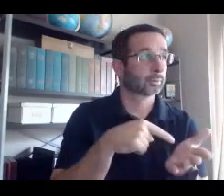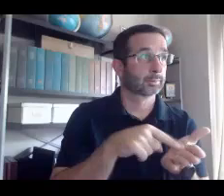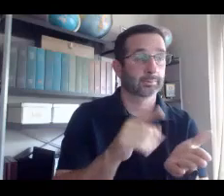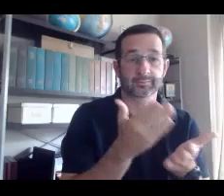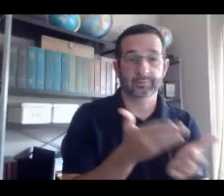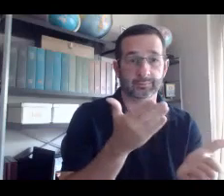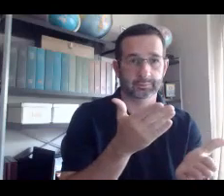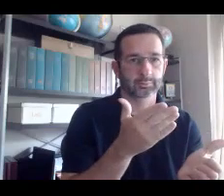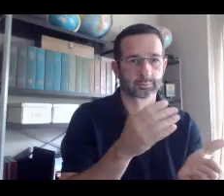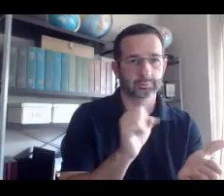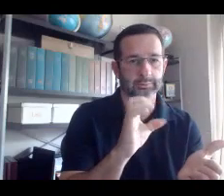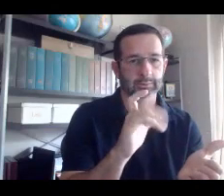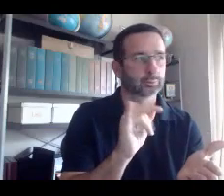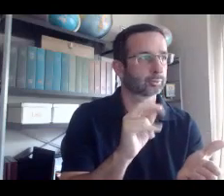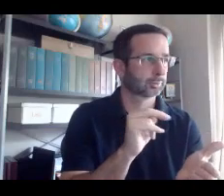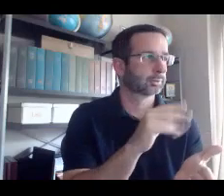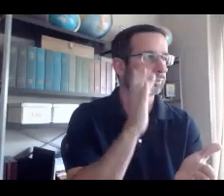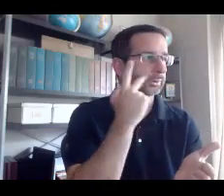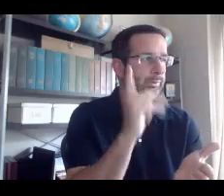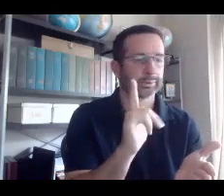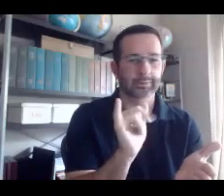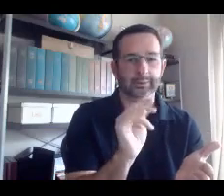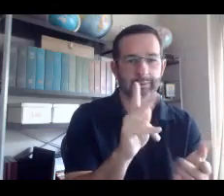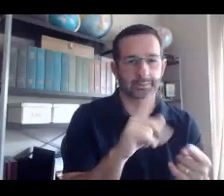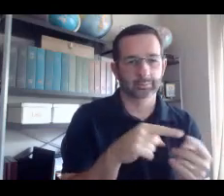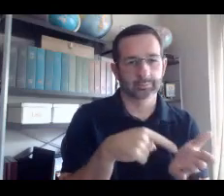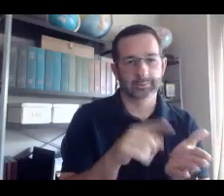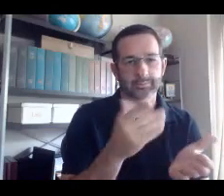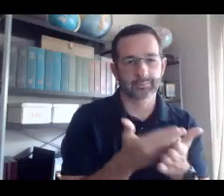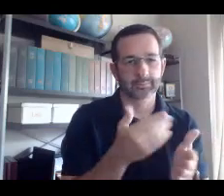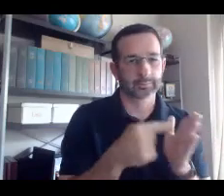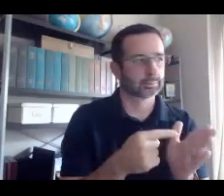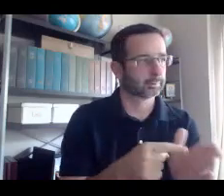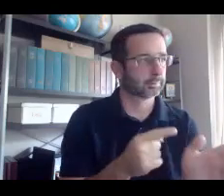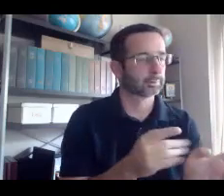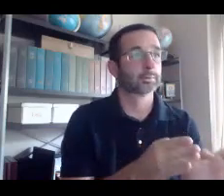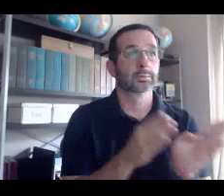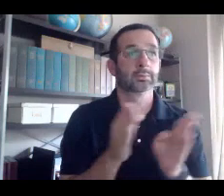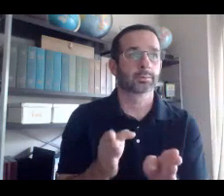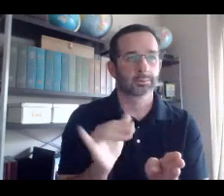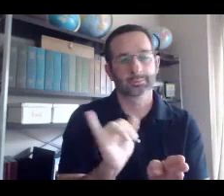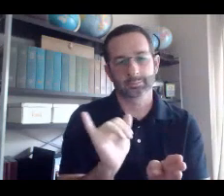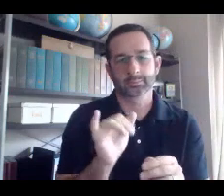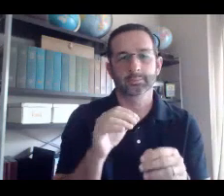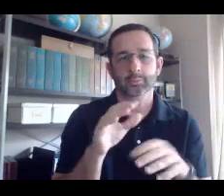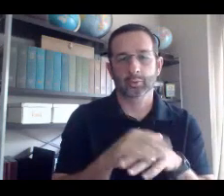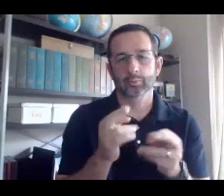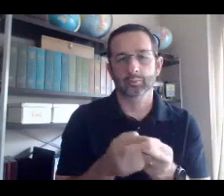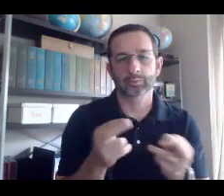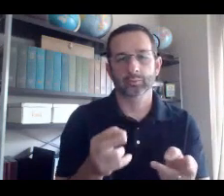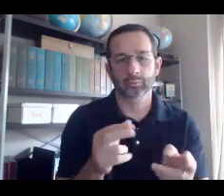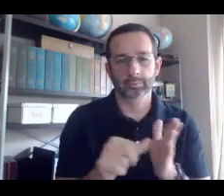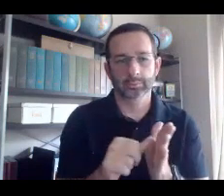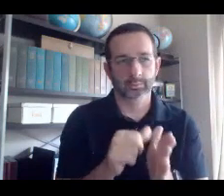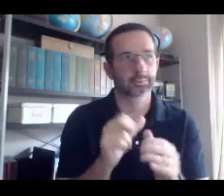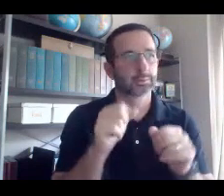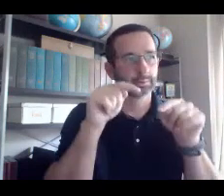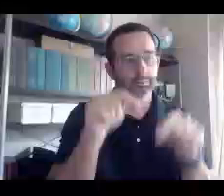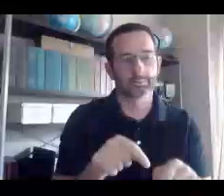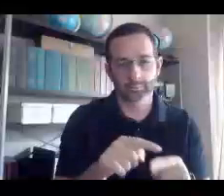award page, you would then scroll down to payment verification, and in that section you'll see a link to payment verification